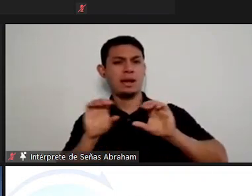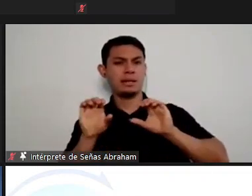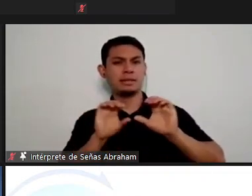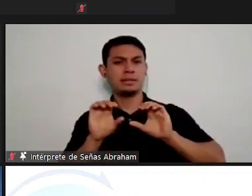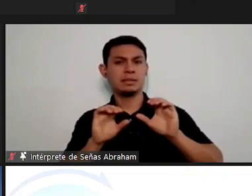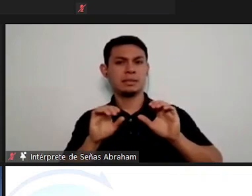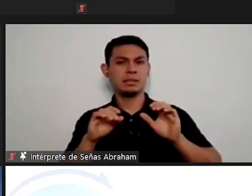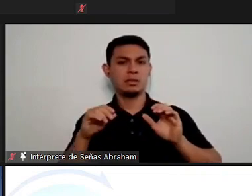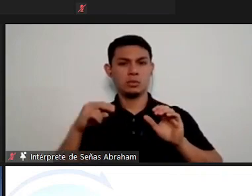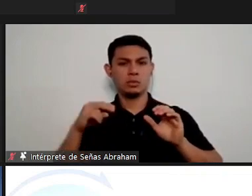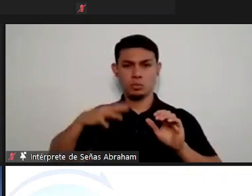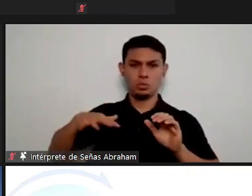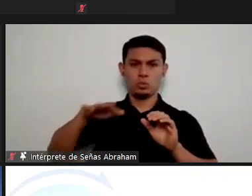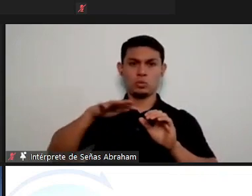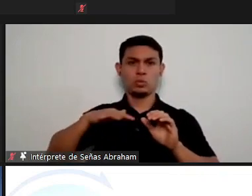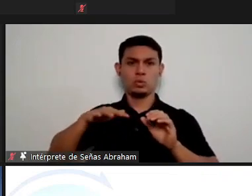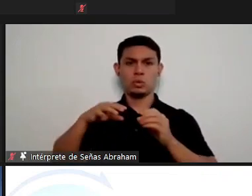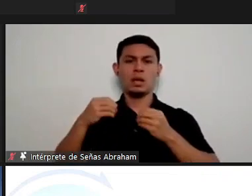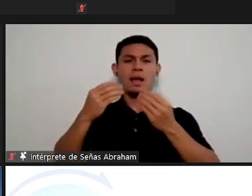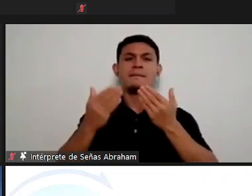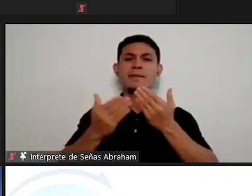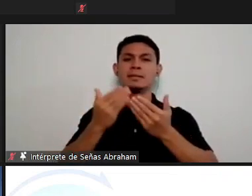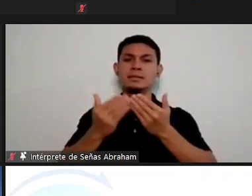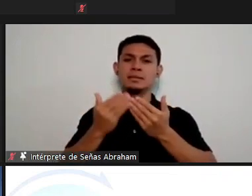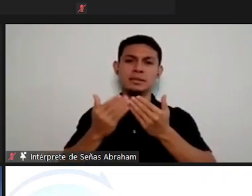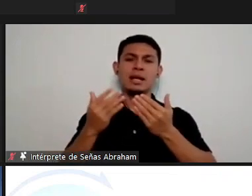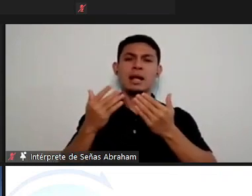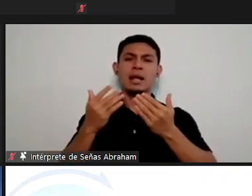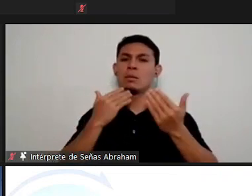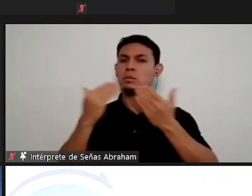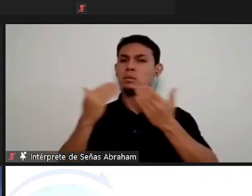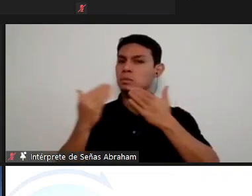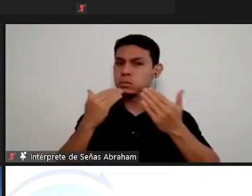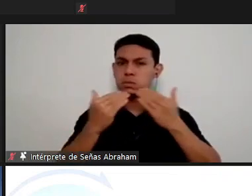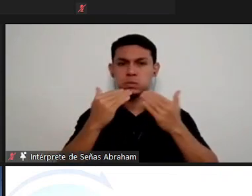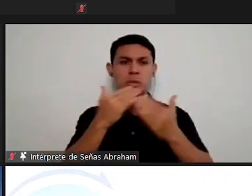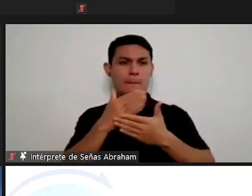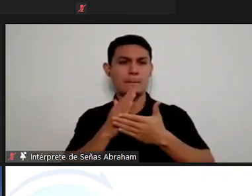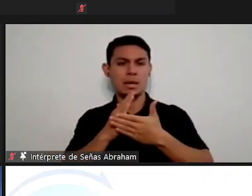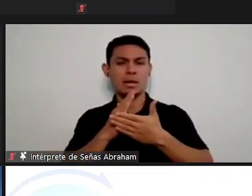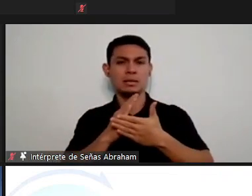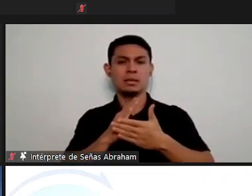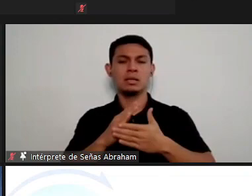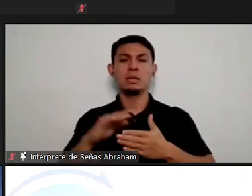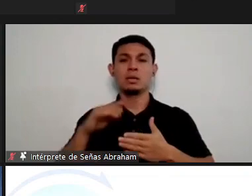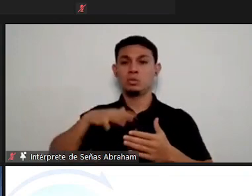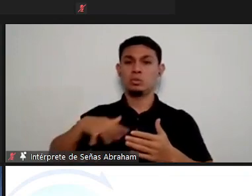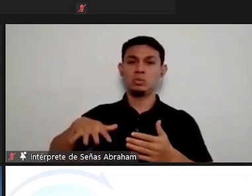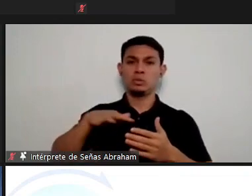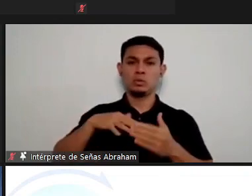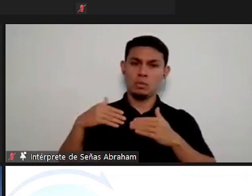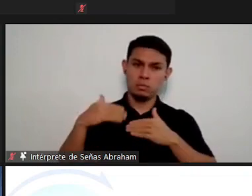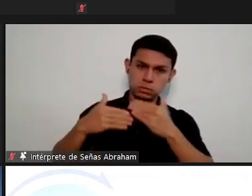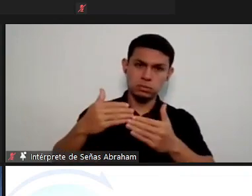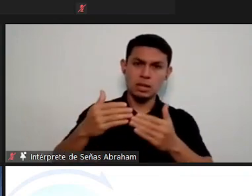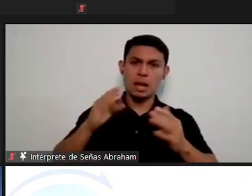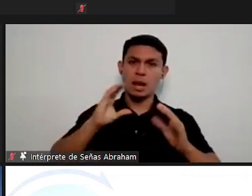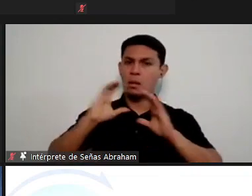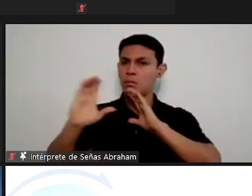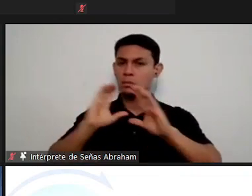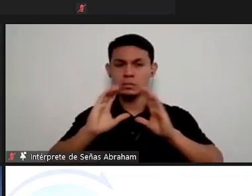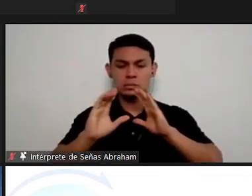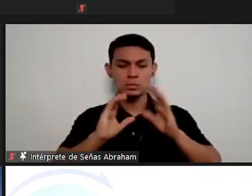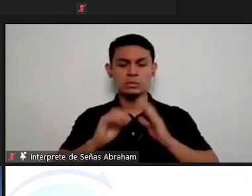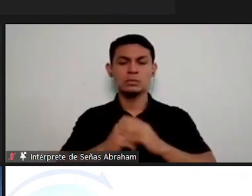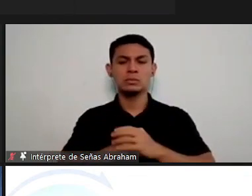instance or the ef function that we have as fbmc is to be a facilitator of the dialogue between the parties and to promote